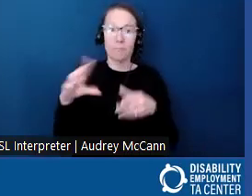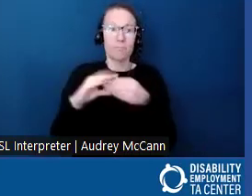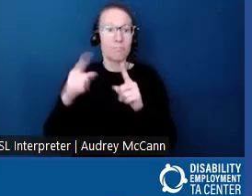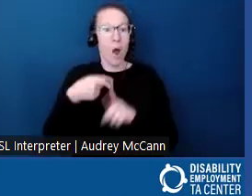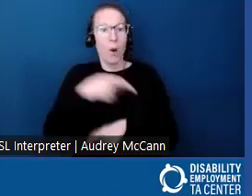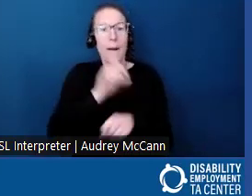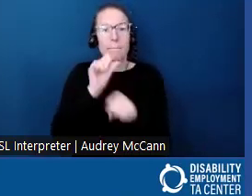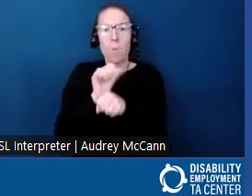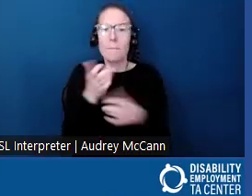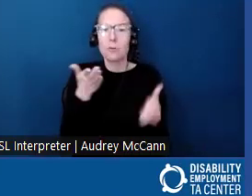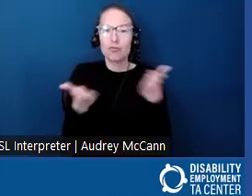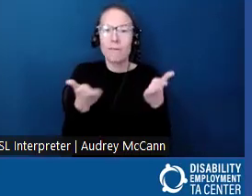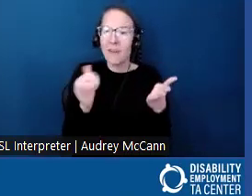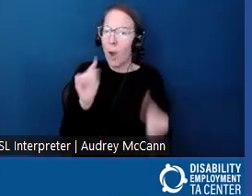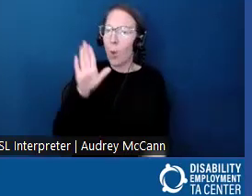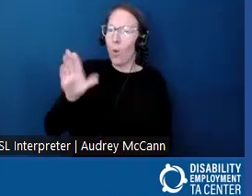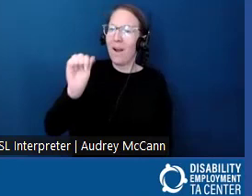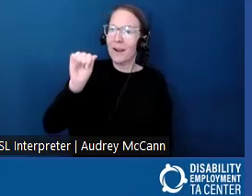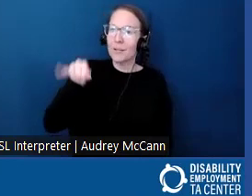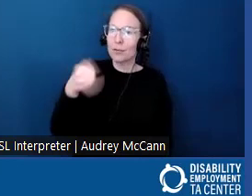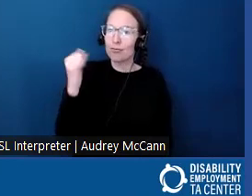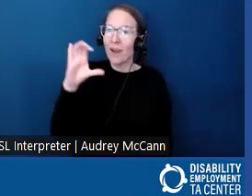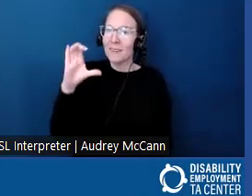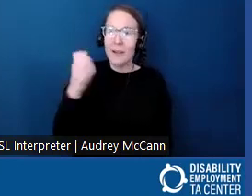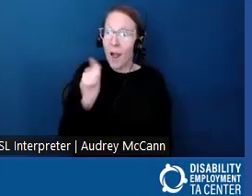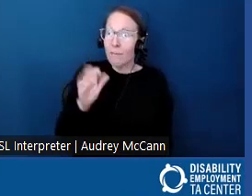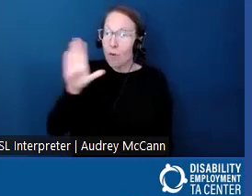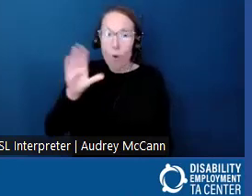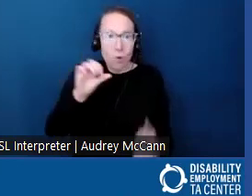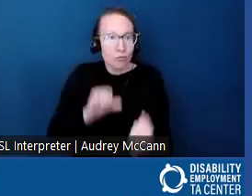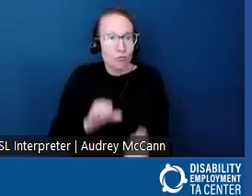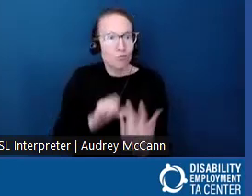services at your AJC and any innovative practices.